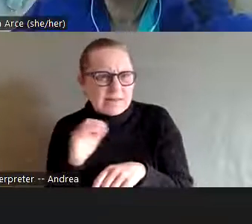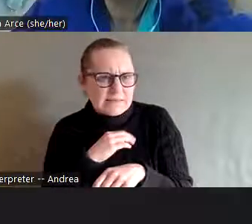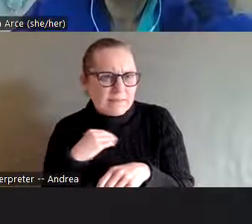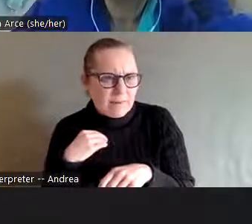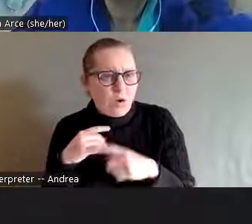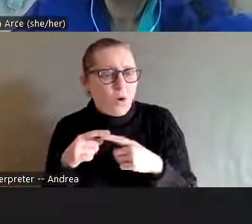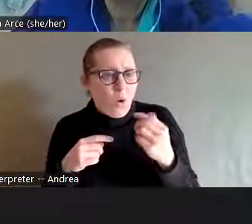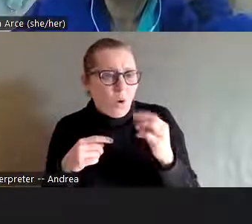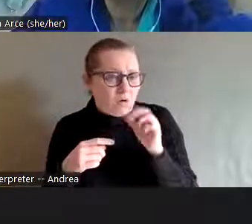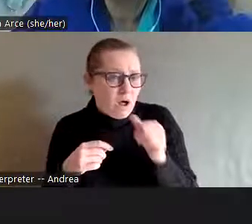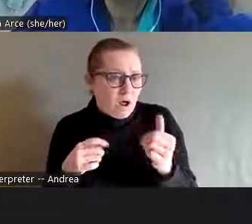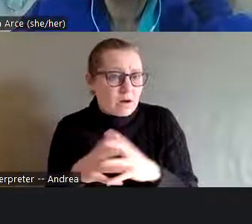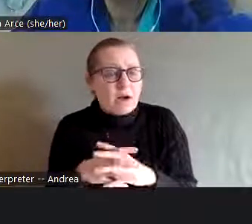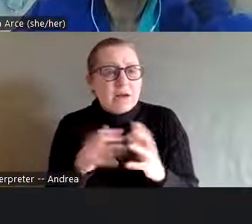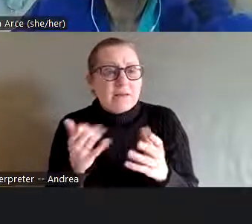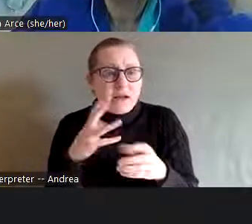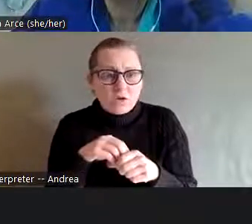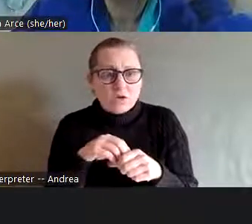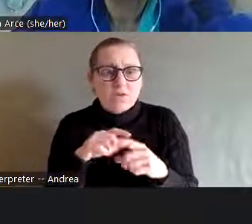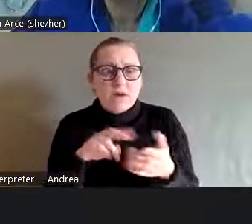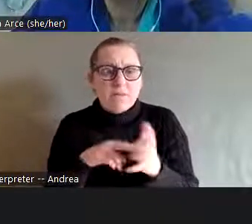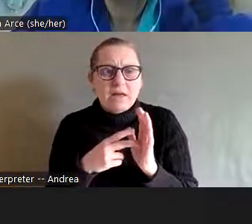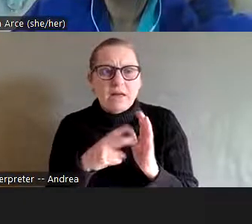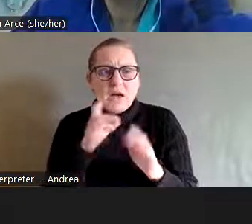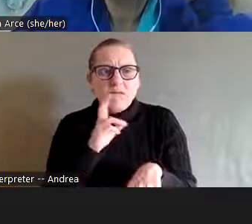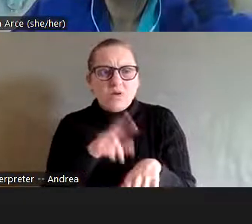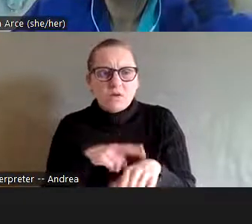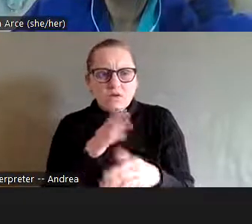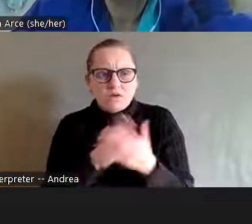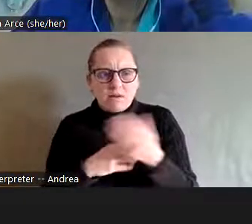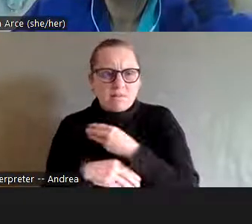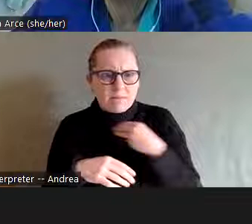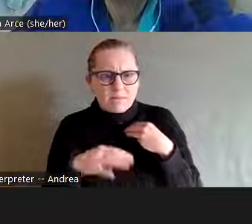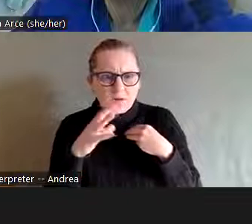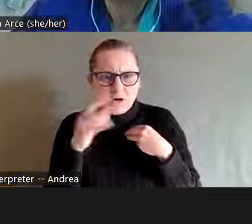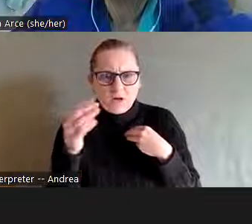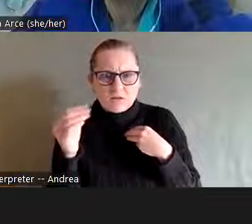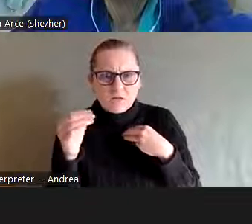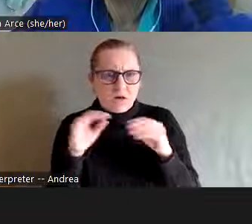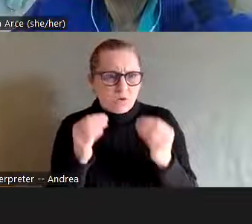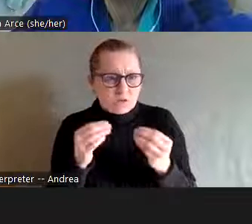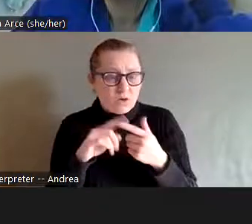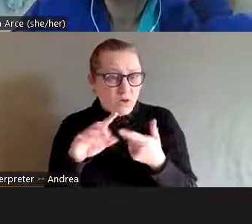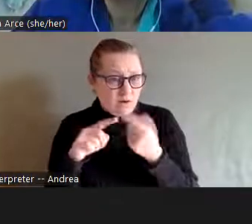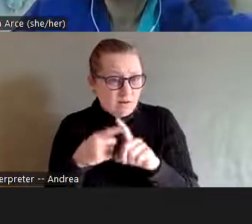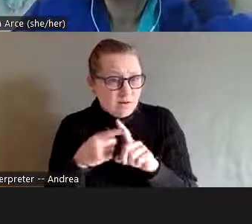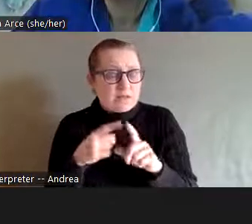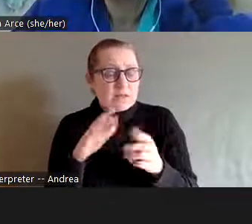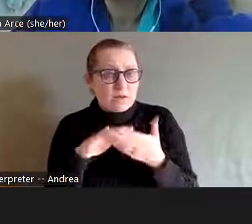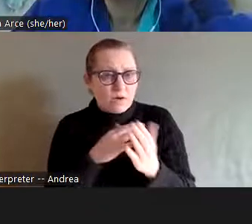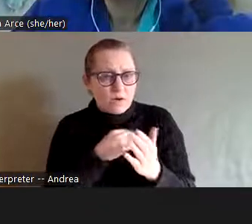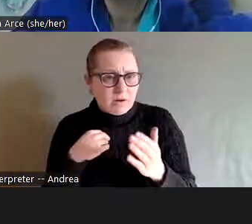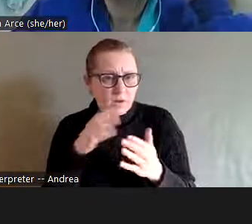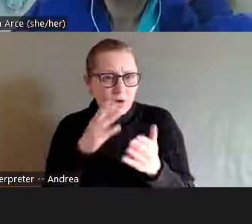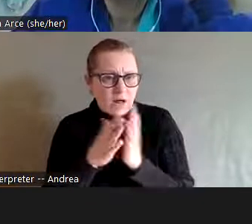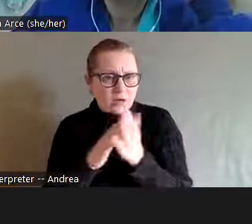not. And that includes, I mean, you're, of course, some of the members of your outside organizations, your friends, your, you know, community members will ask